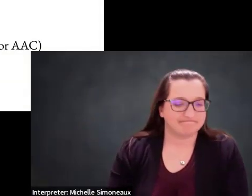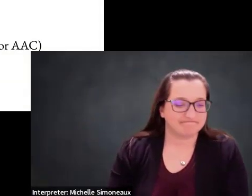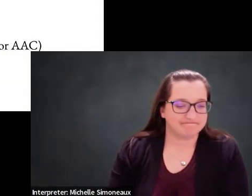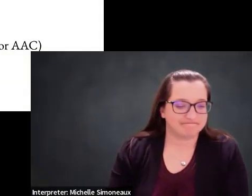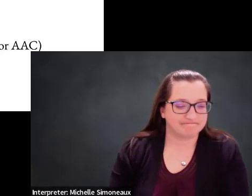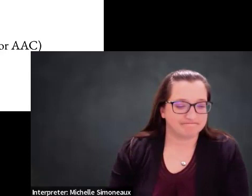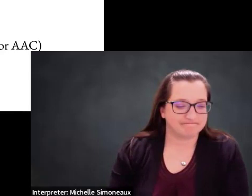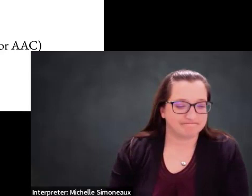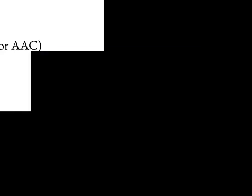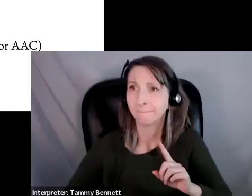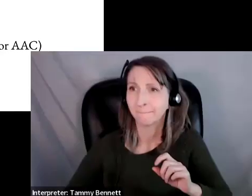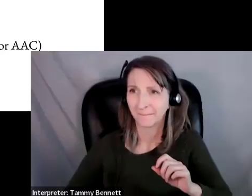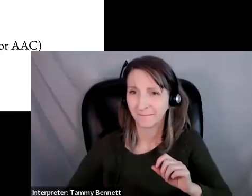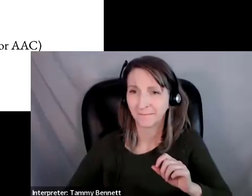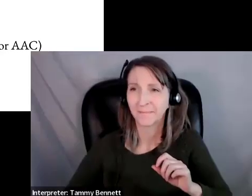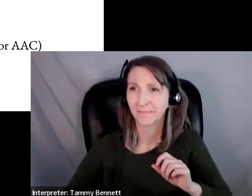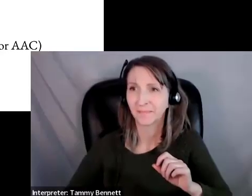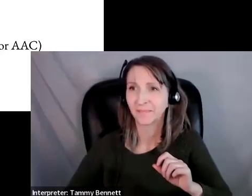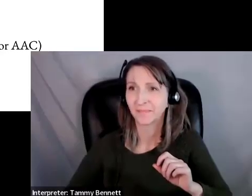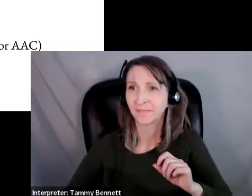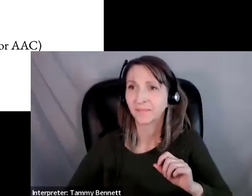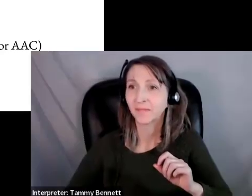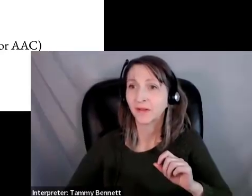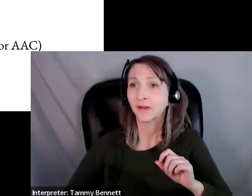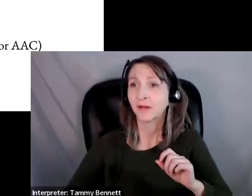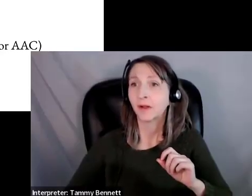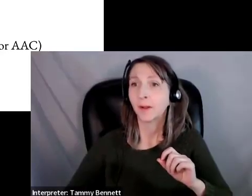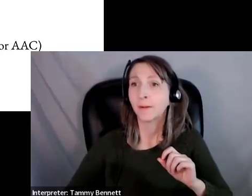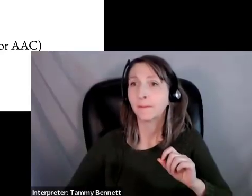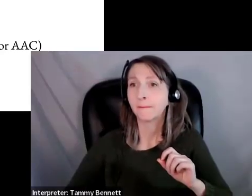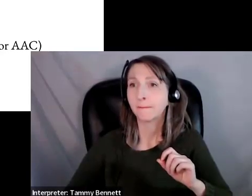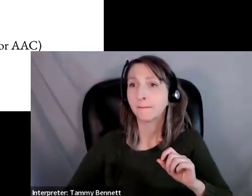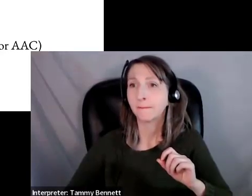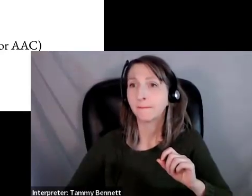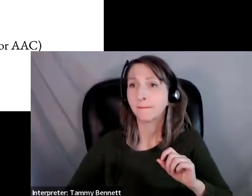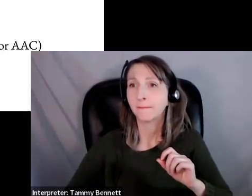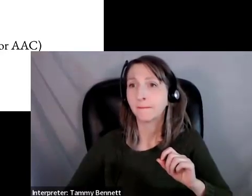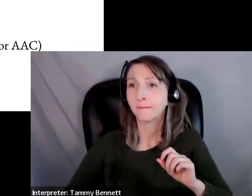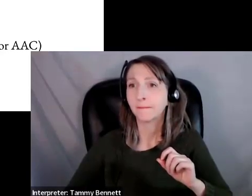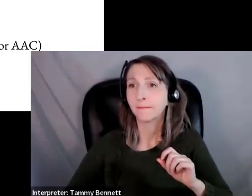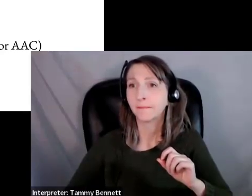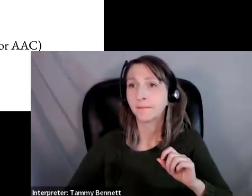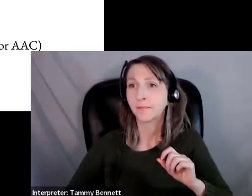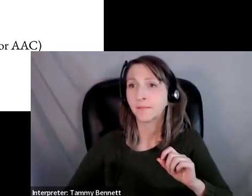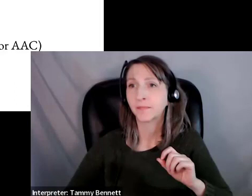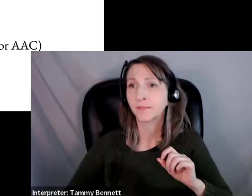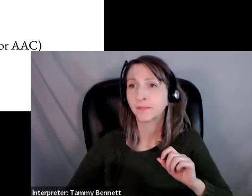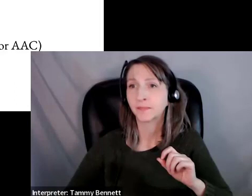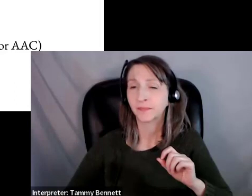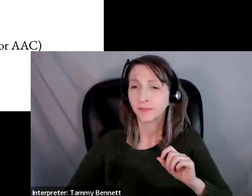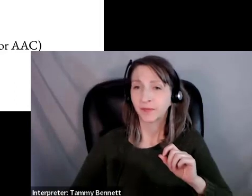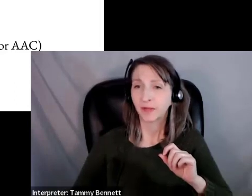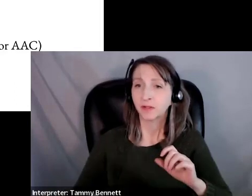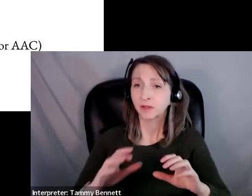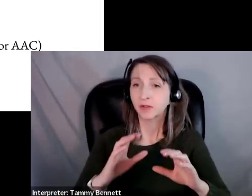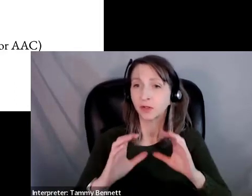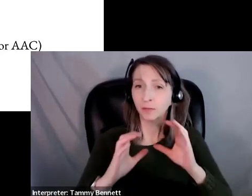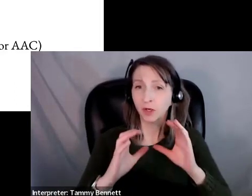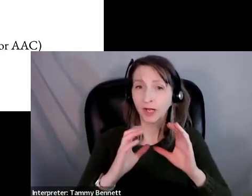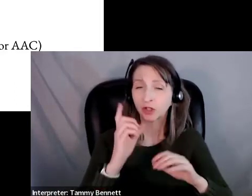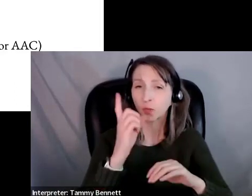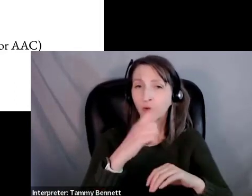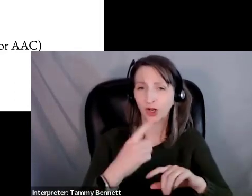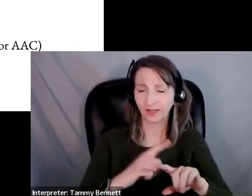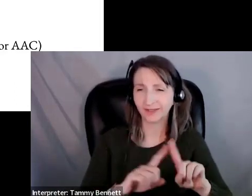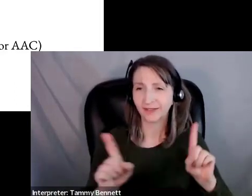So what will communication look like? Communication is going to look different and that is okay. So the output and input of the language is going to vary per person.